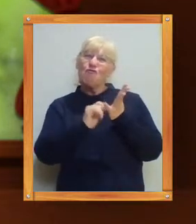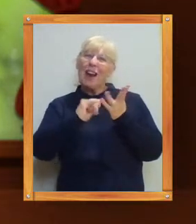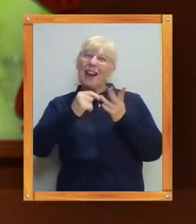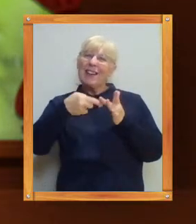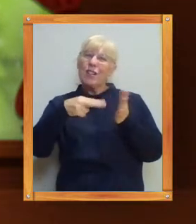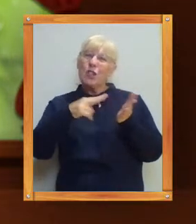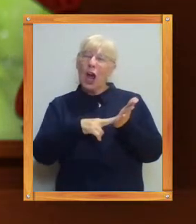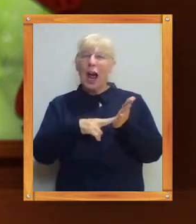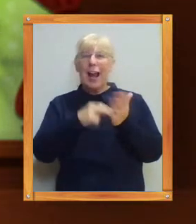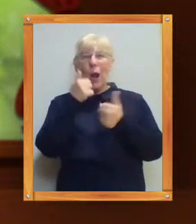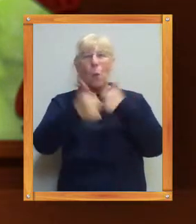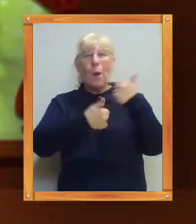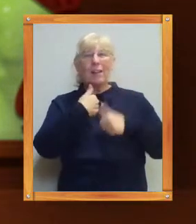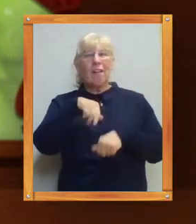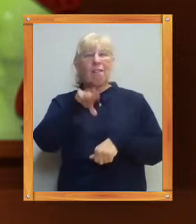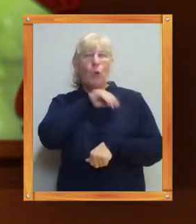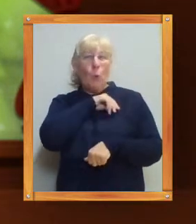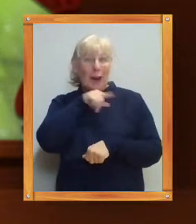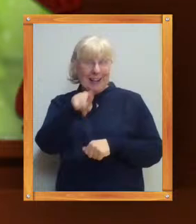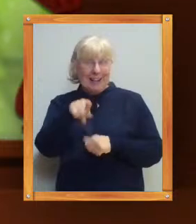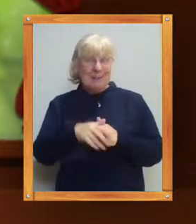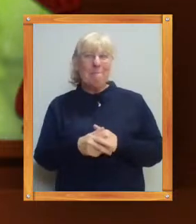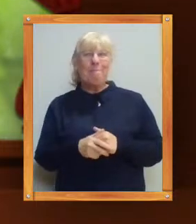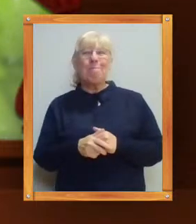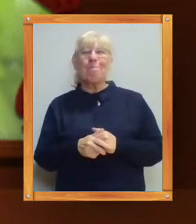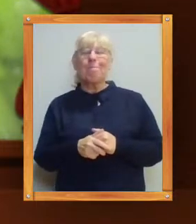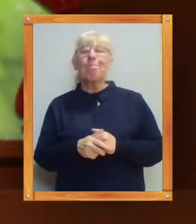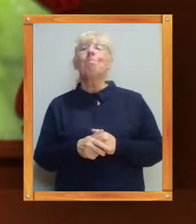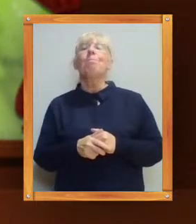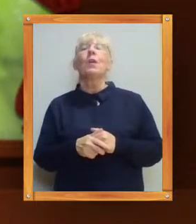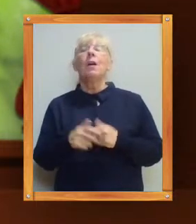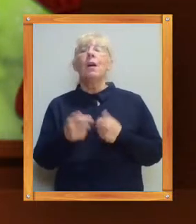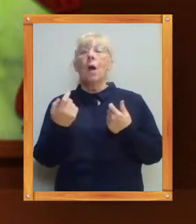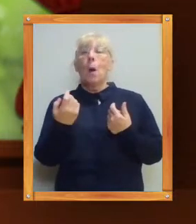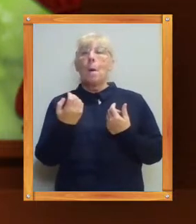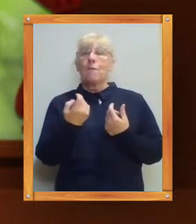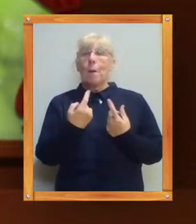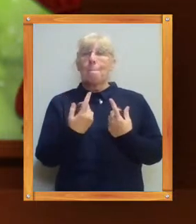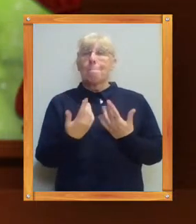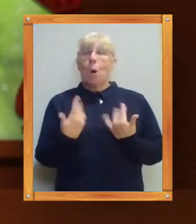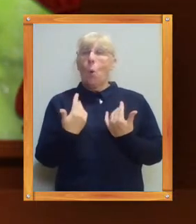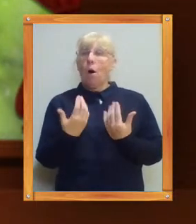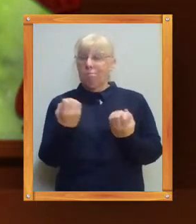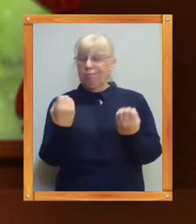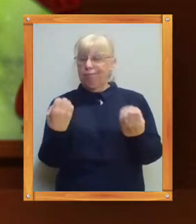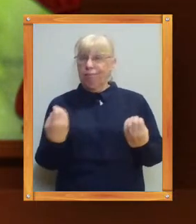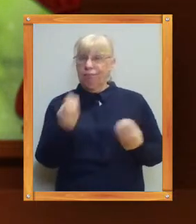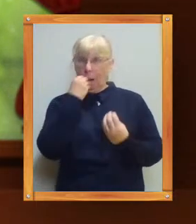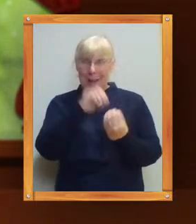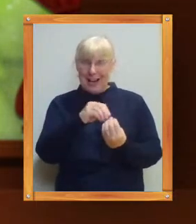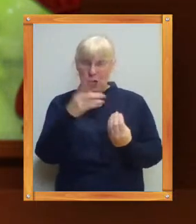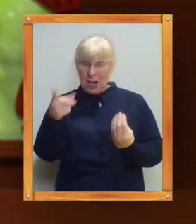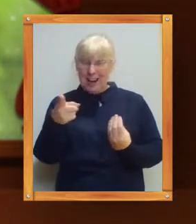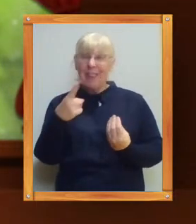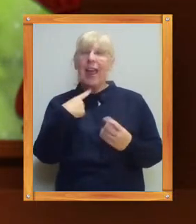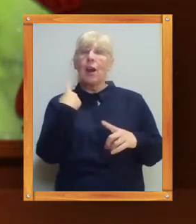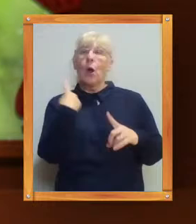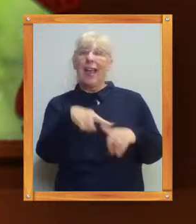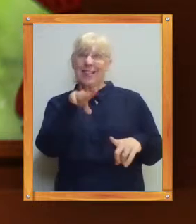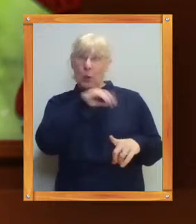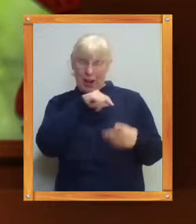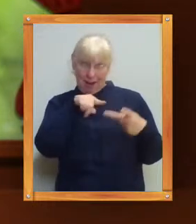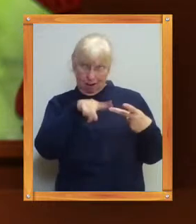final shout outs and then we'll draw off one final live winner tonight here at Moors Lane. And then I have to head out of my cozy little virtual grotto